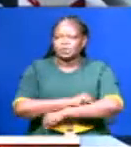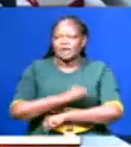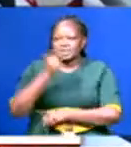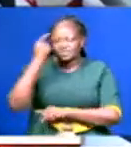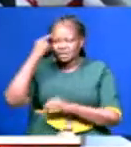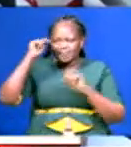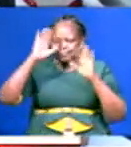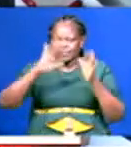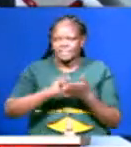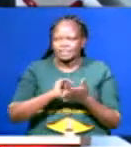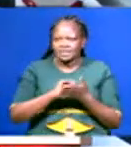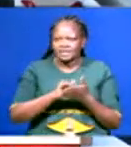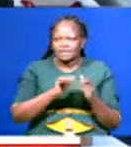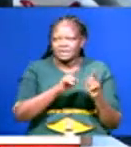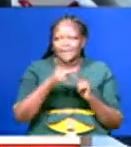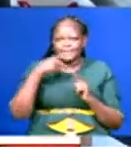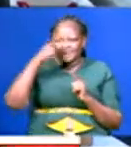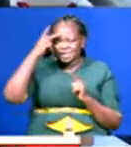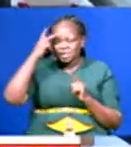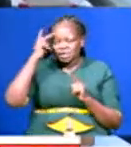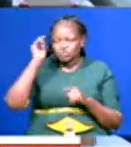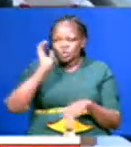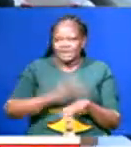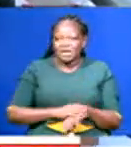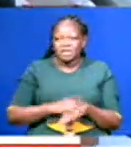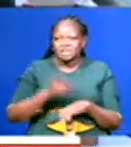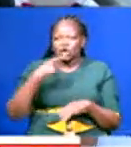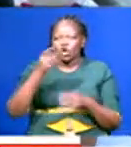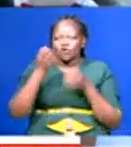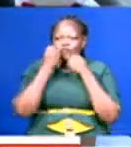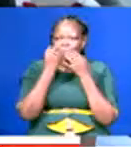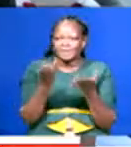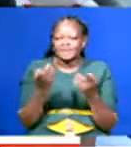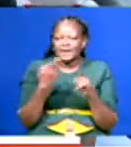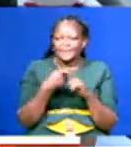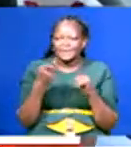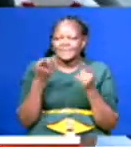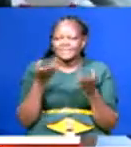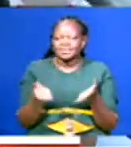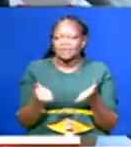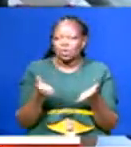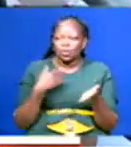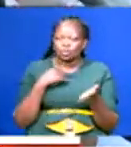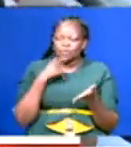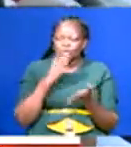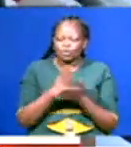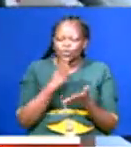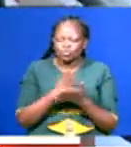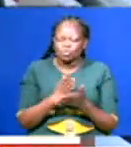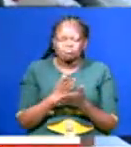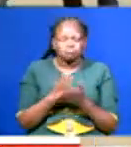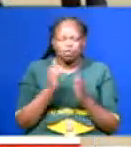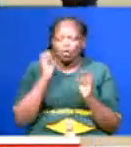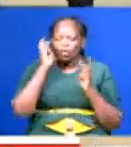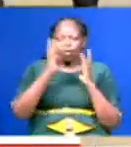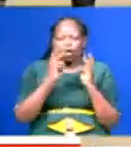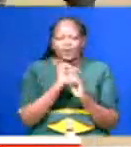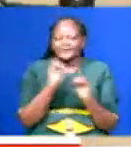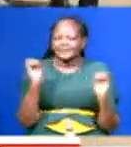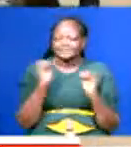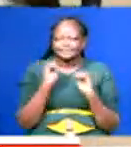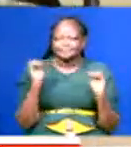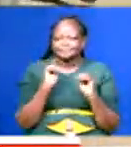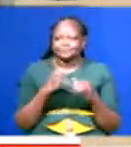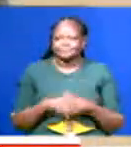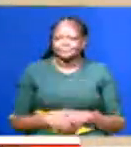important as parents for you to get correct information, but as of now we'd like to assure you there is no cause for alarm. Those who